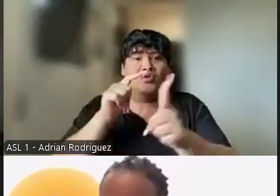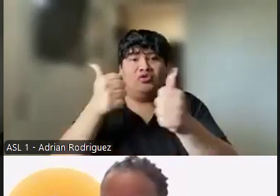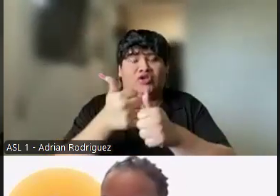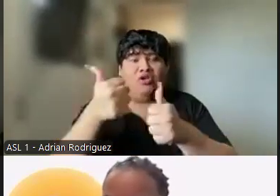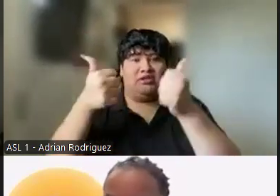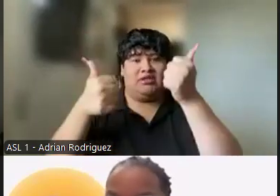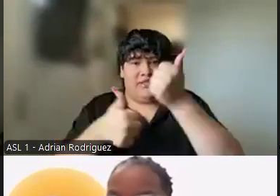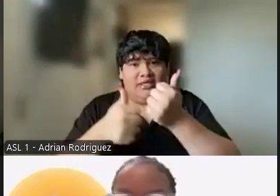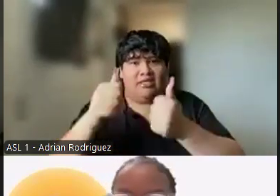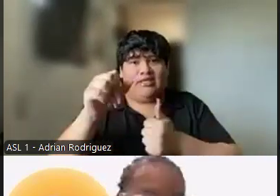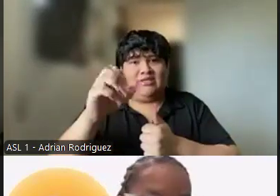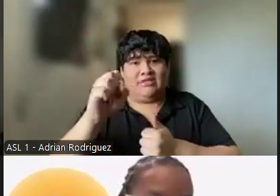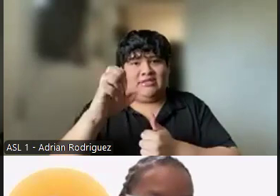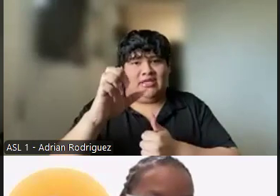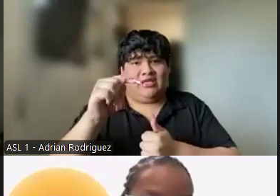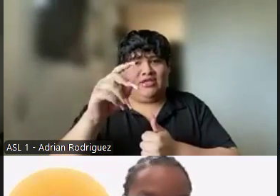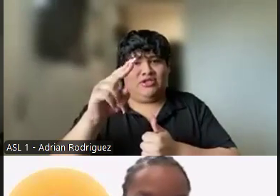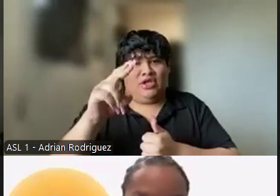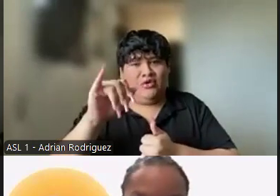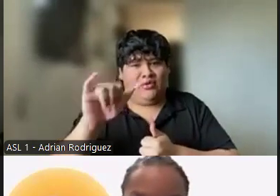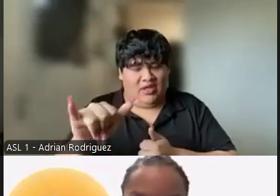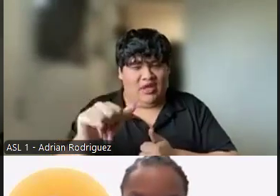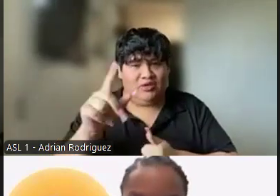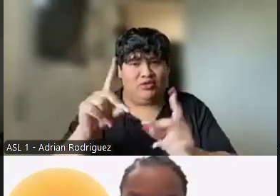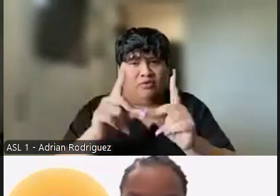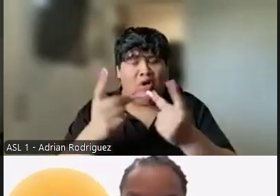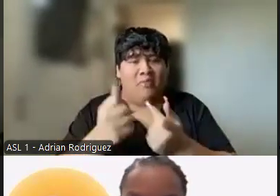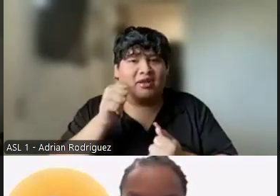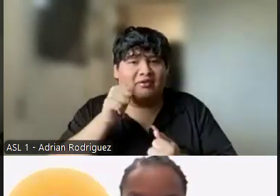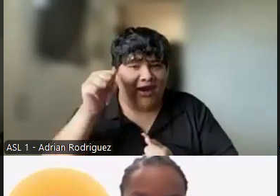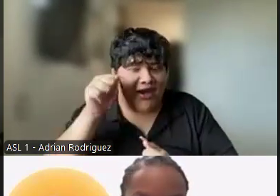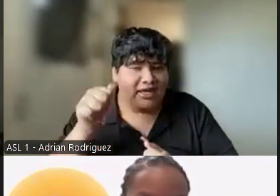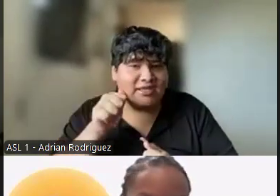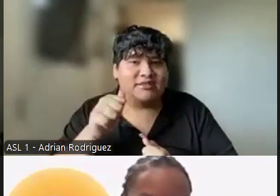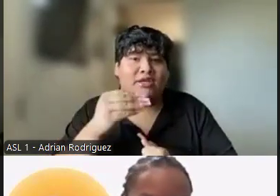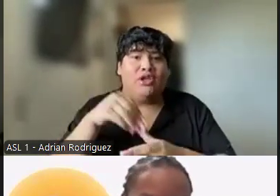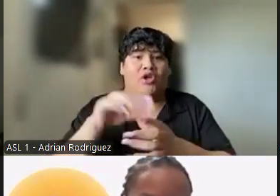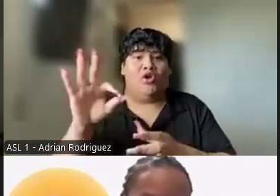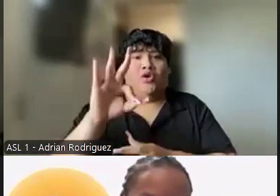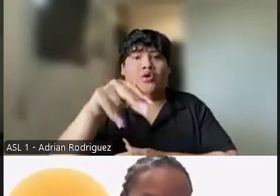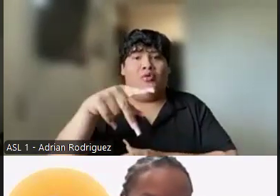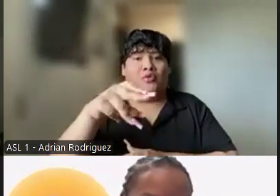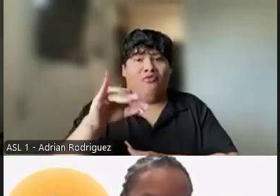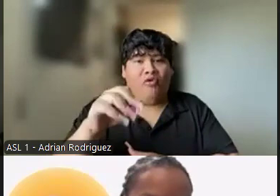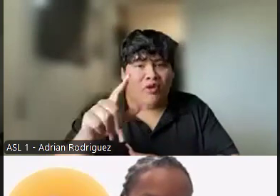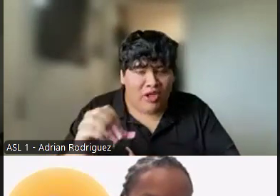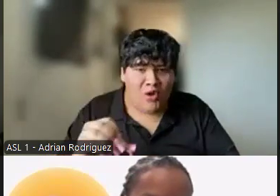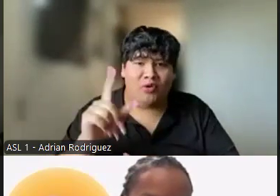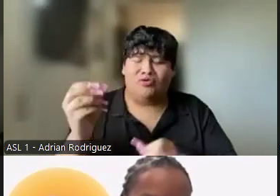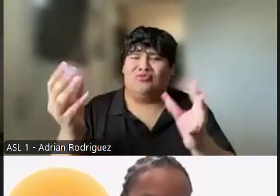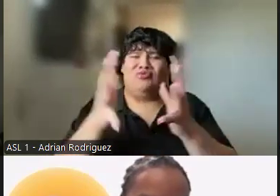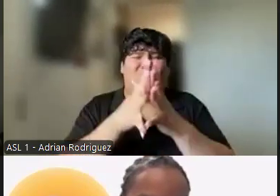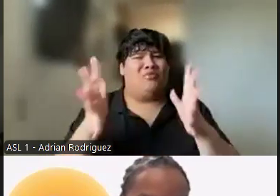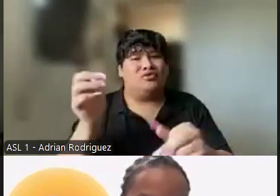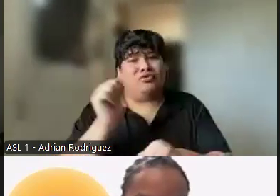Human Services Agency and has the Department of Aging in her portfolio and does so much of the work to advance